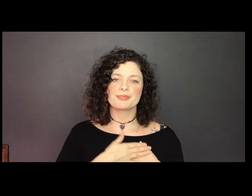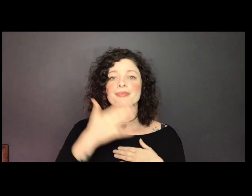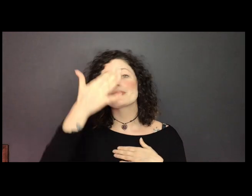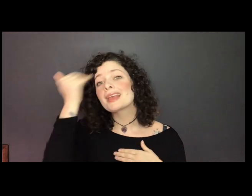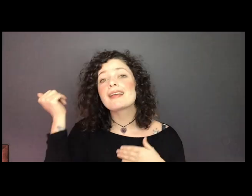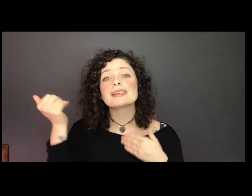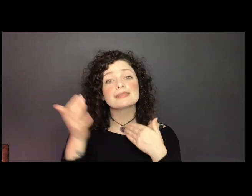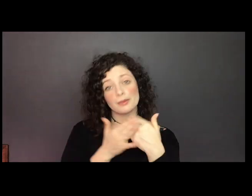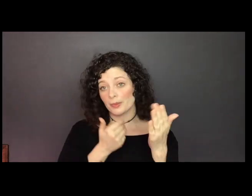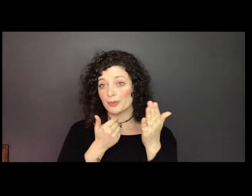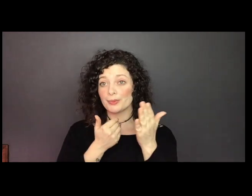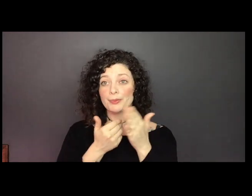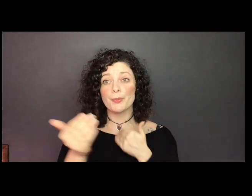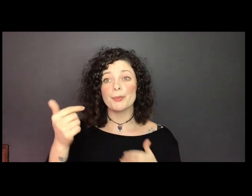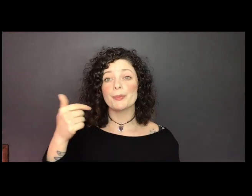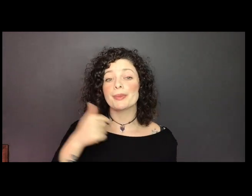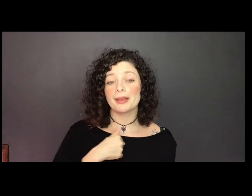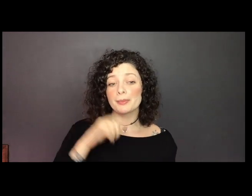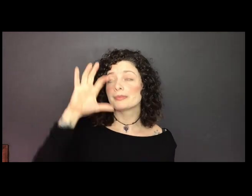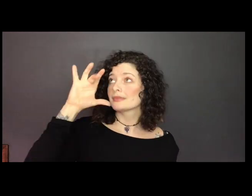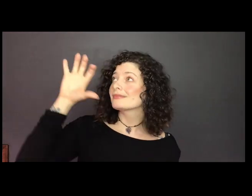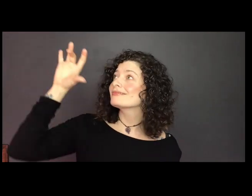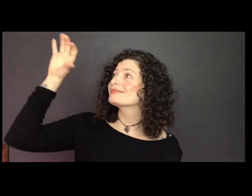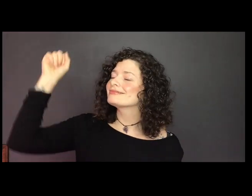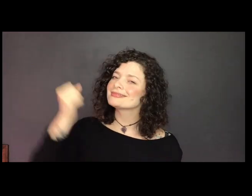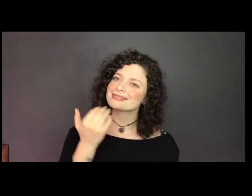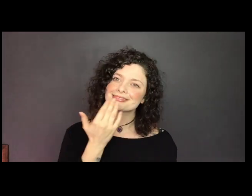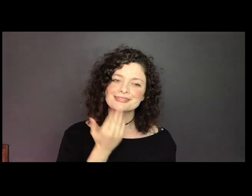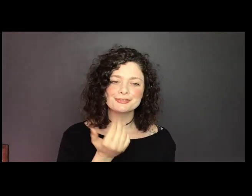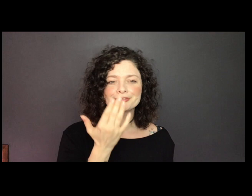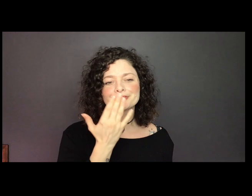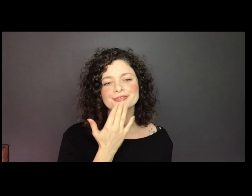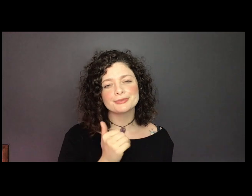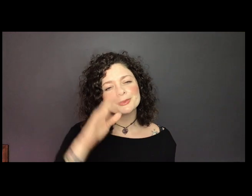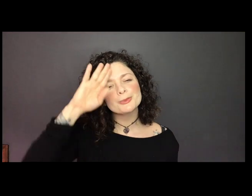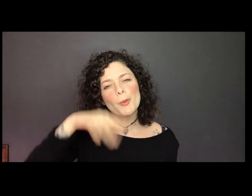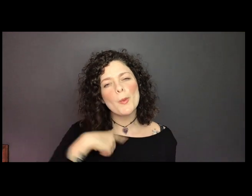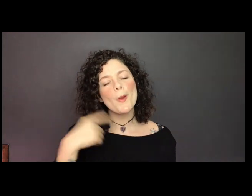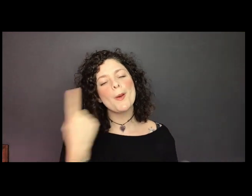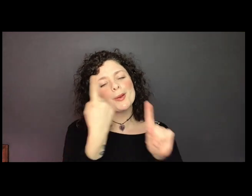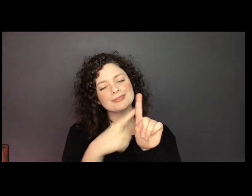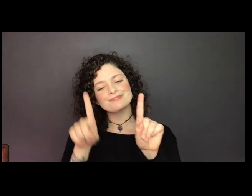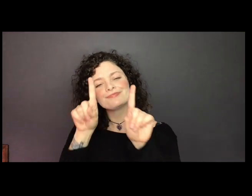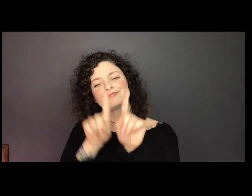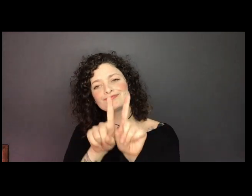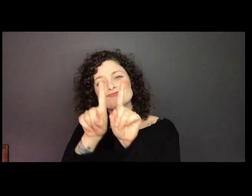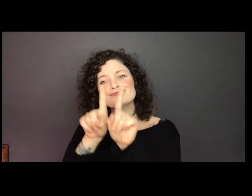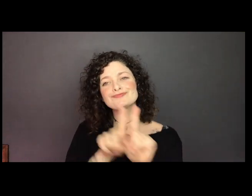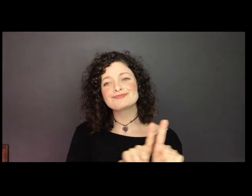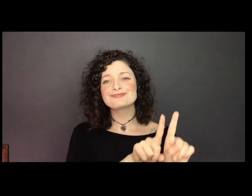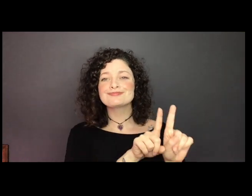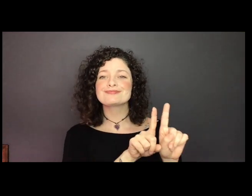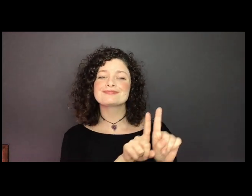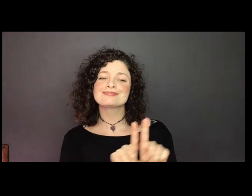'Cause all the be out of sight, dear, no, I'll be